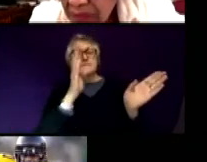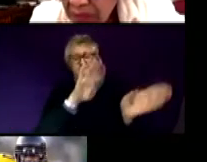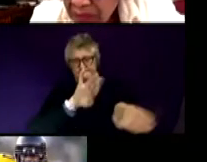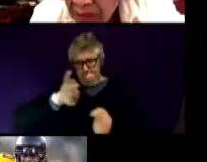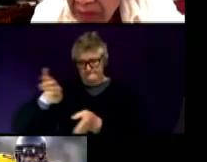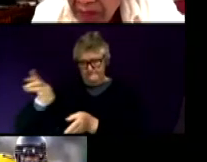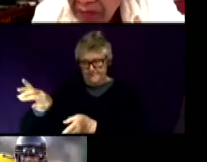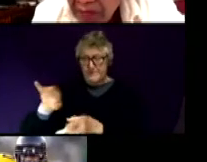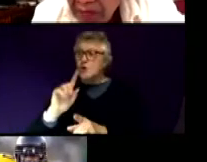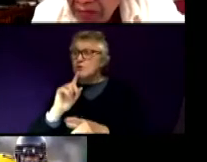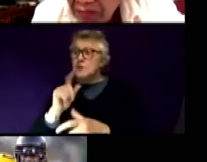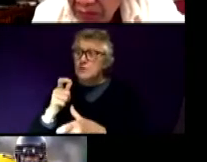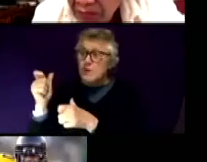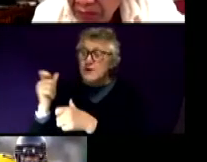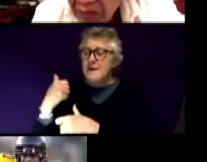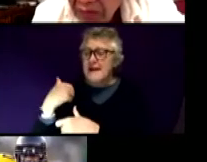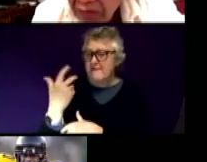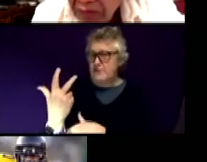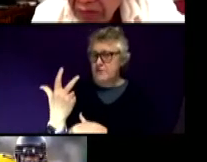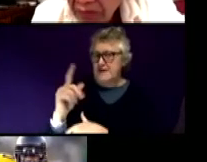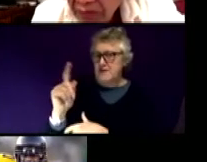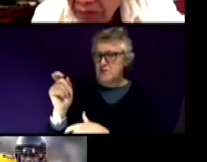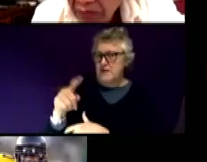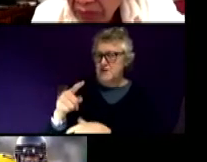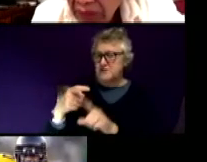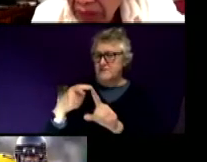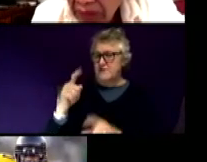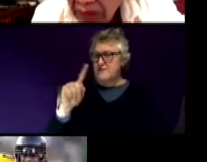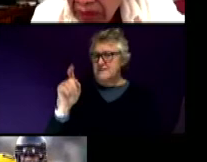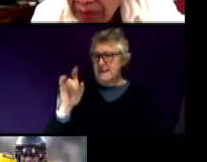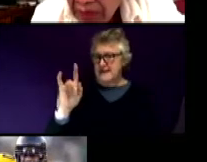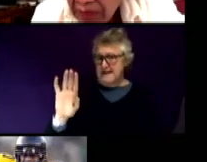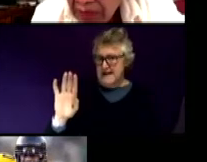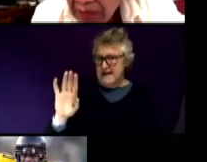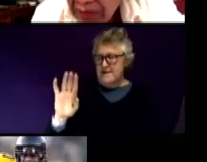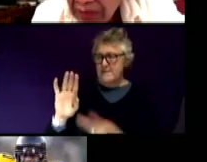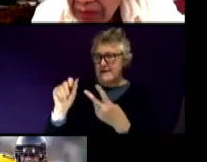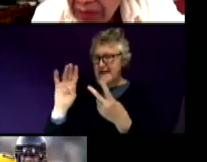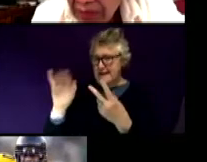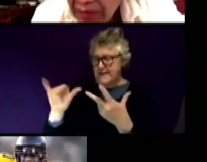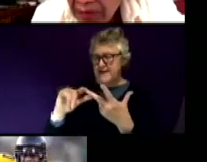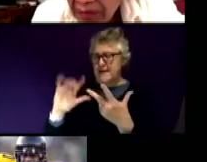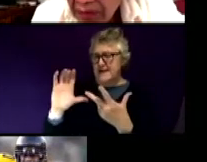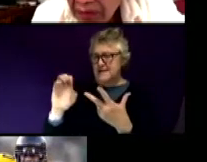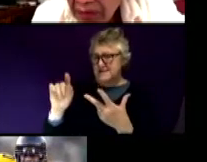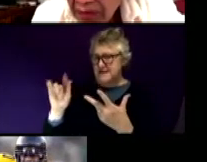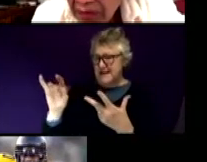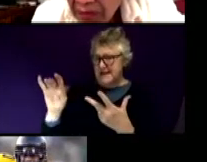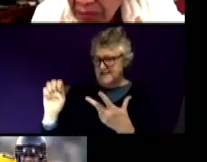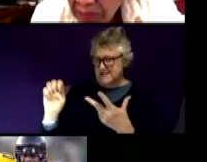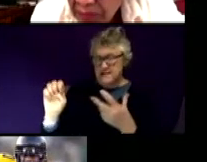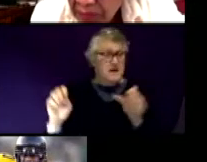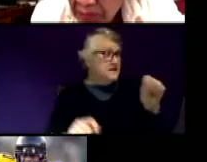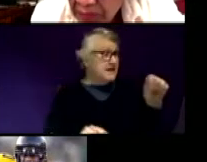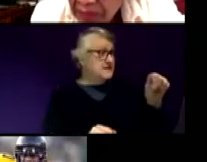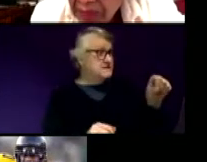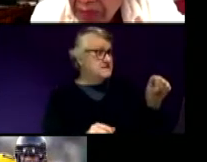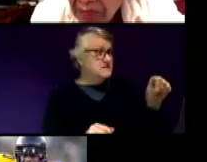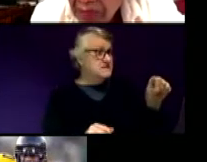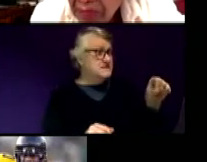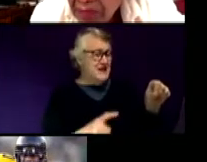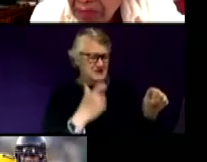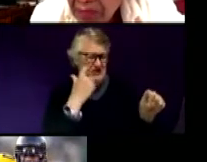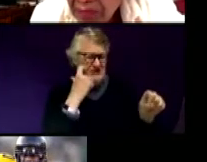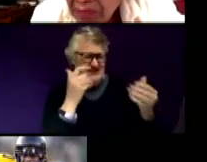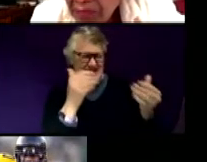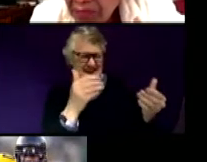real quick, we have three questions from Zainab, Amy, yes, and Celeste. So go ahead. Yes, I was just getting to that, but